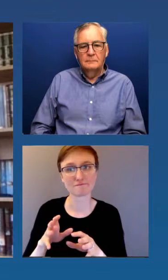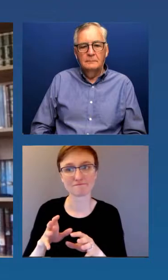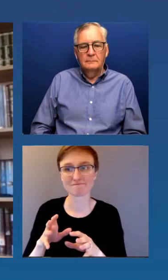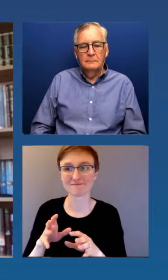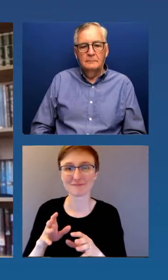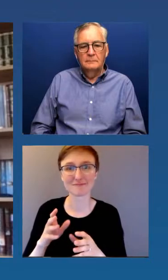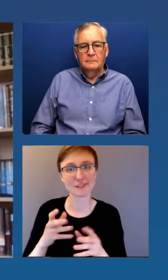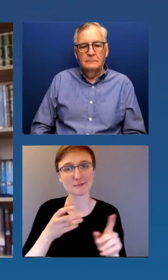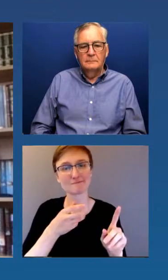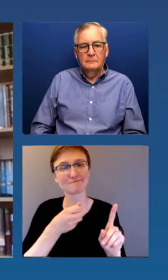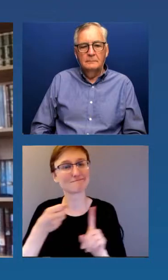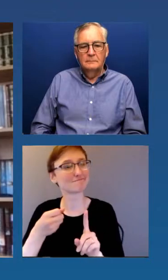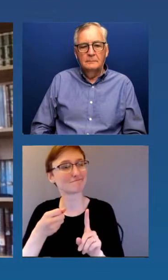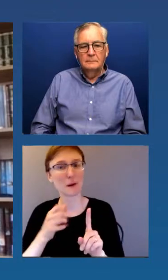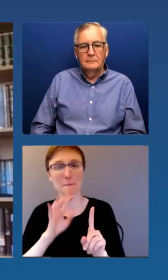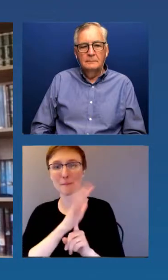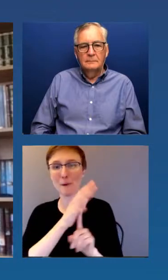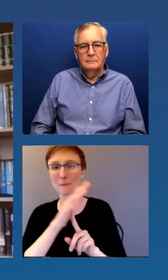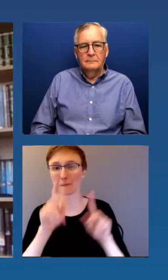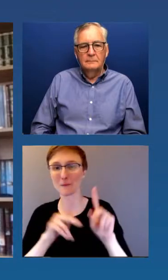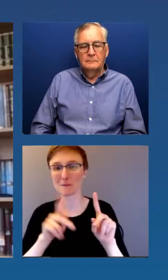maybe resonate with youth.